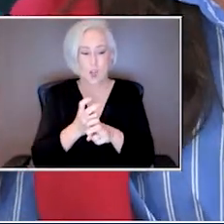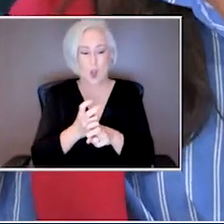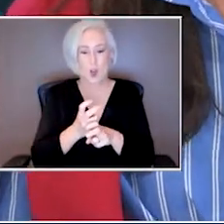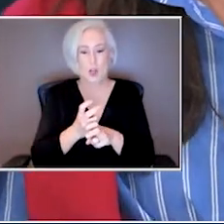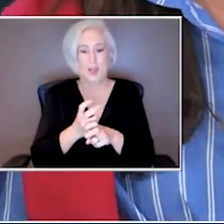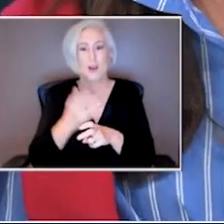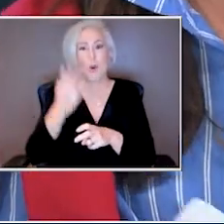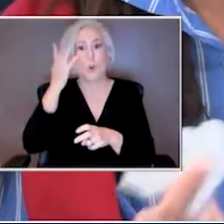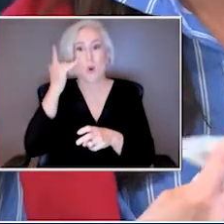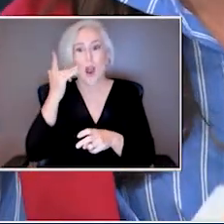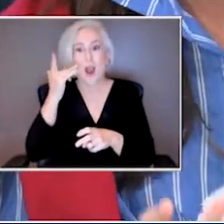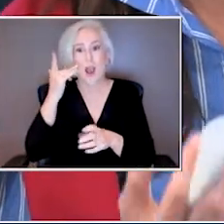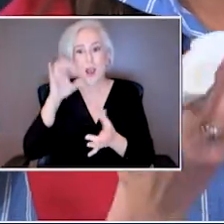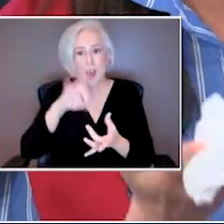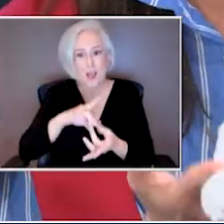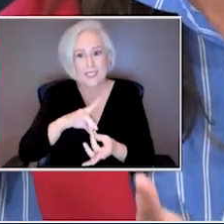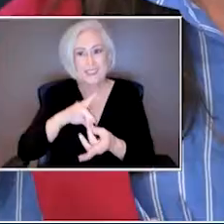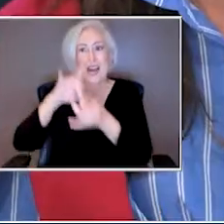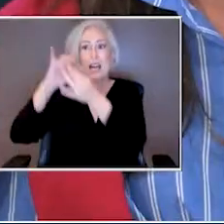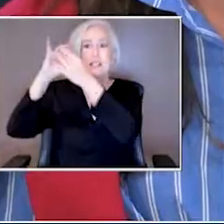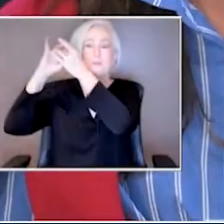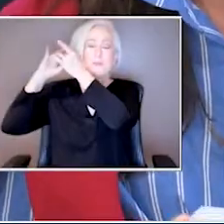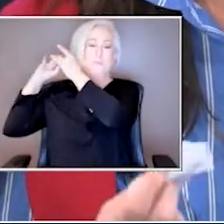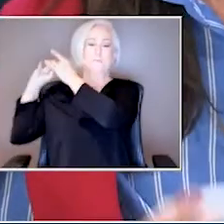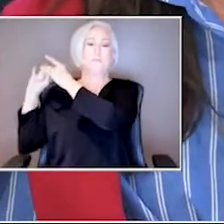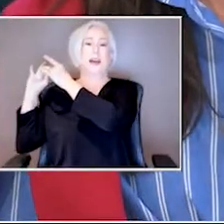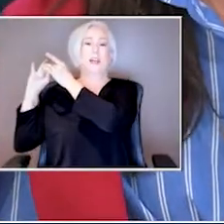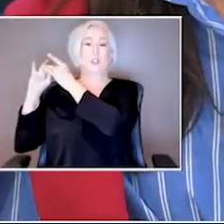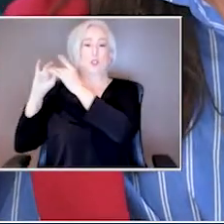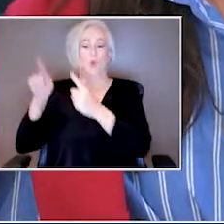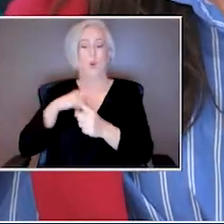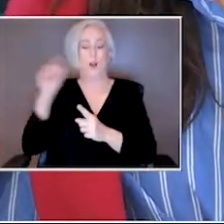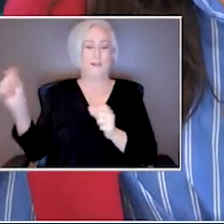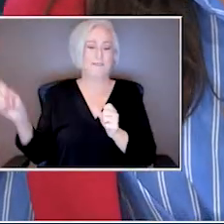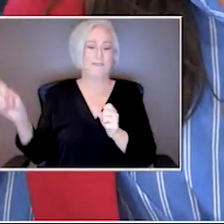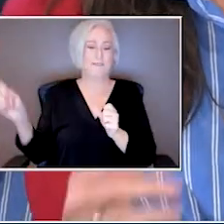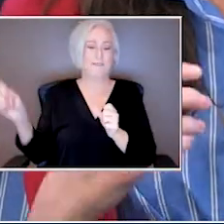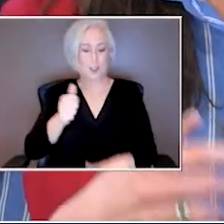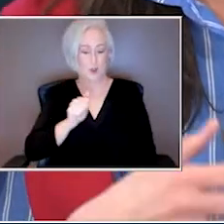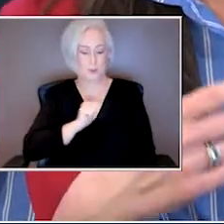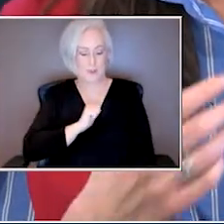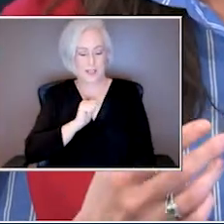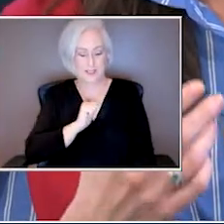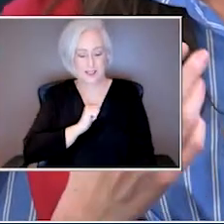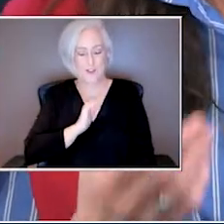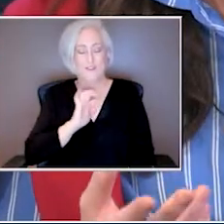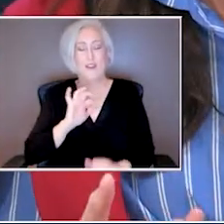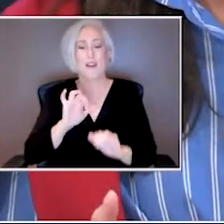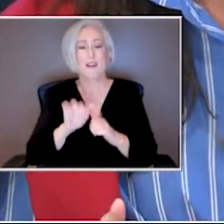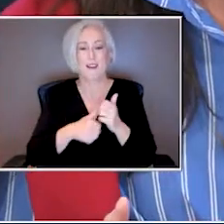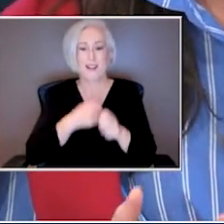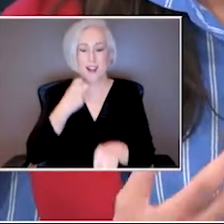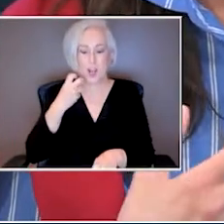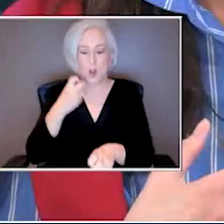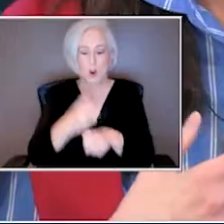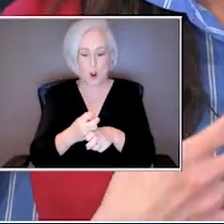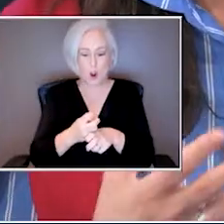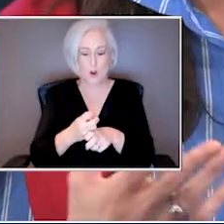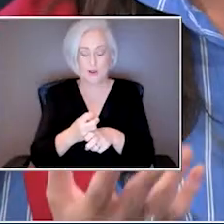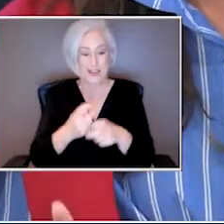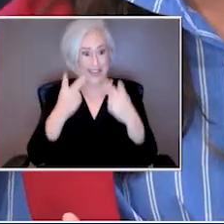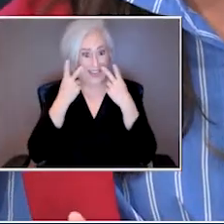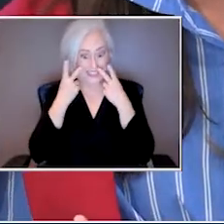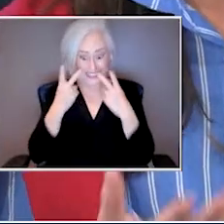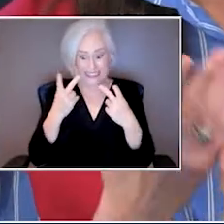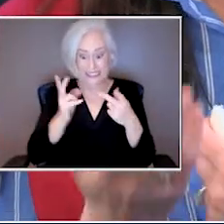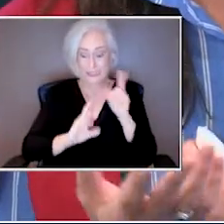Thank you. Yeah. It puts you back into that place of when you were diagnosed and how difficult that was. And seeing people close to you that you know